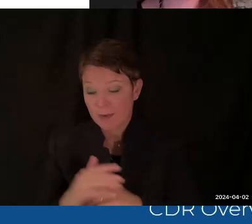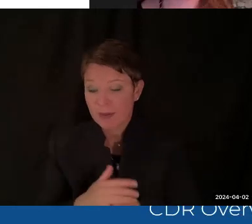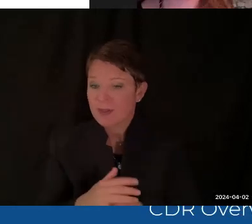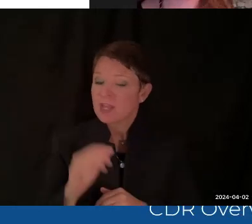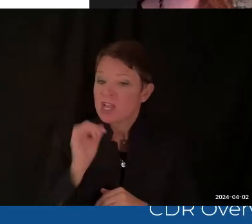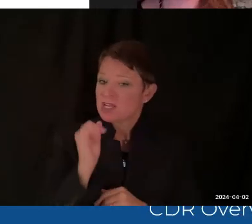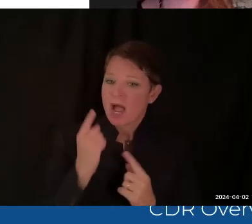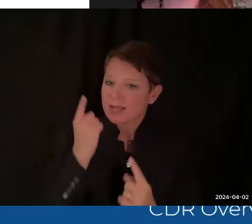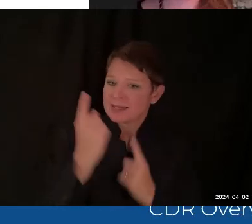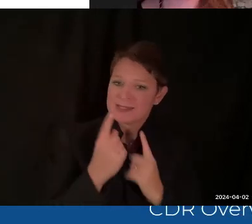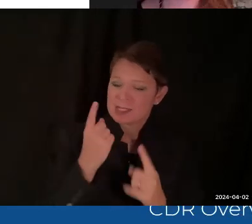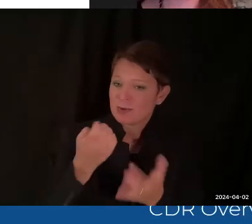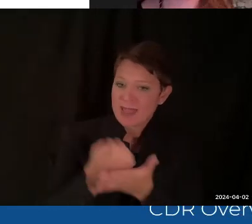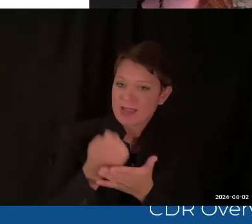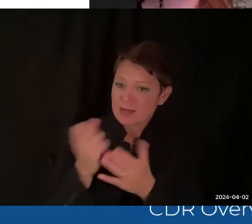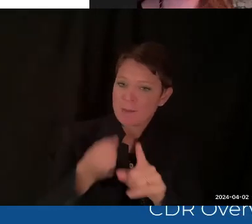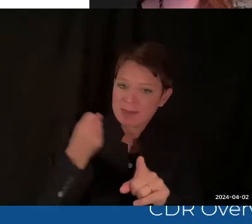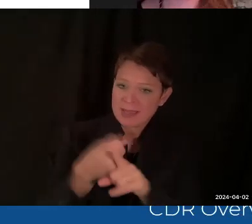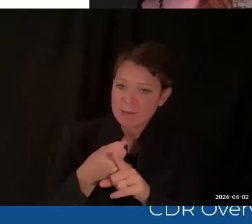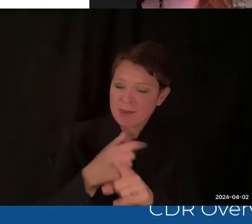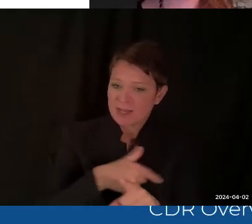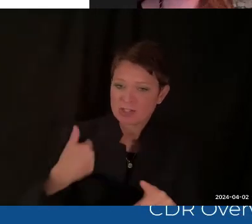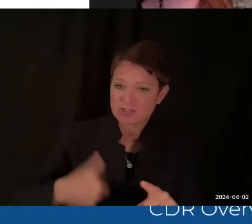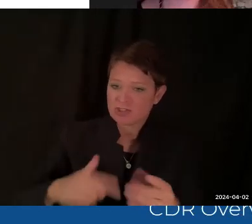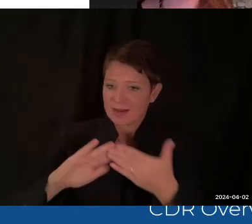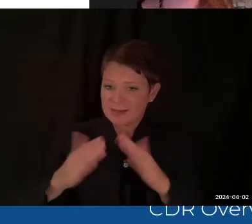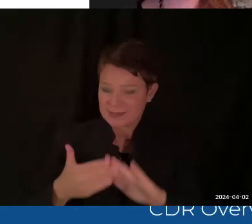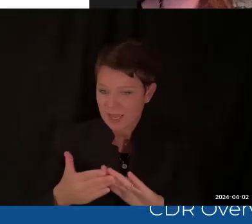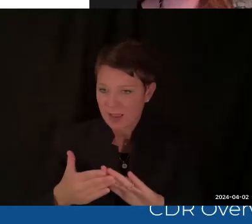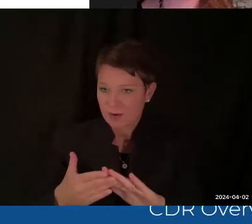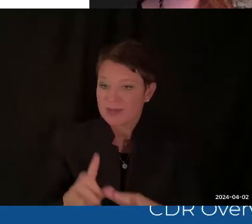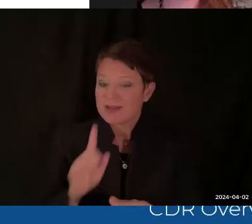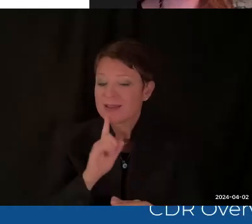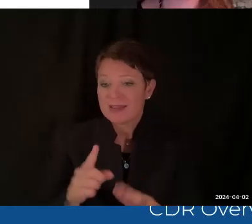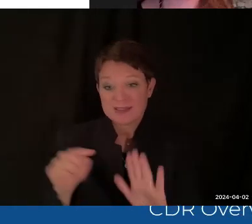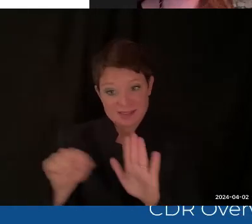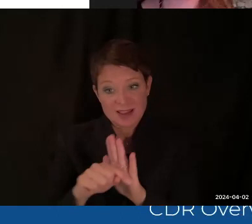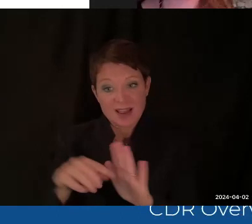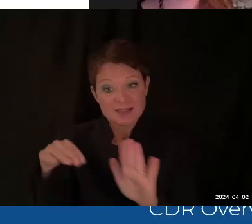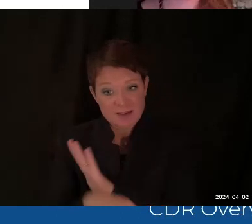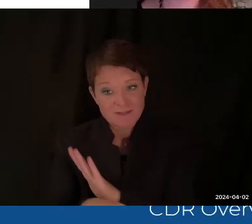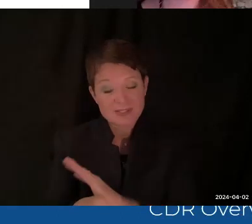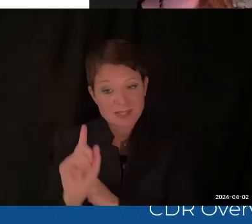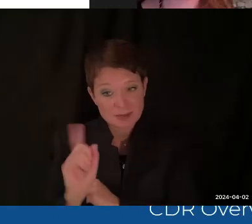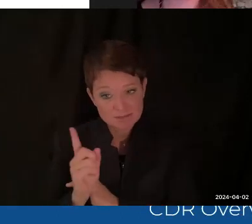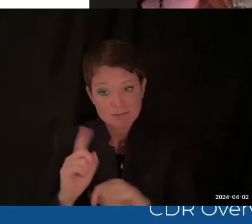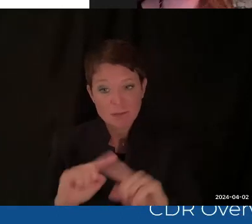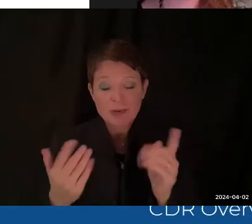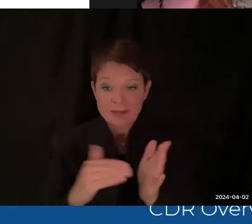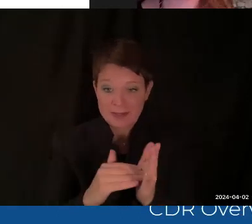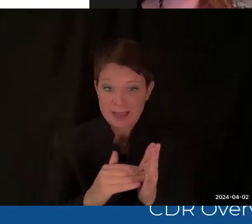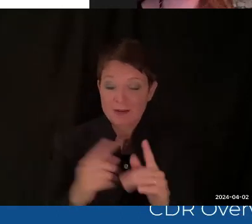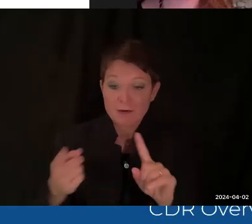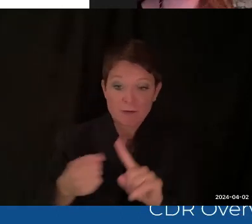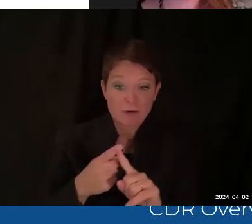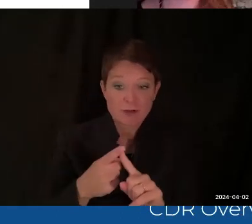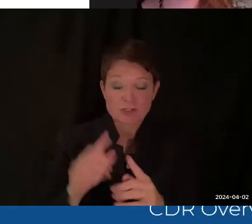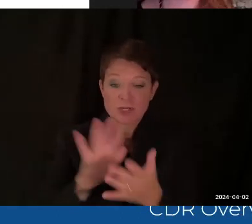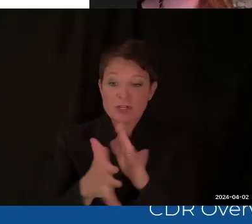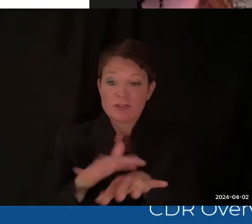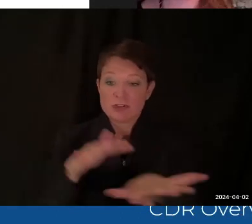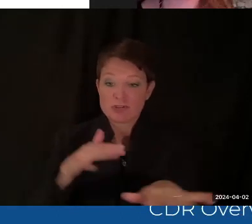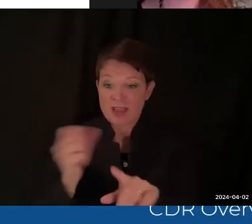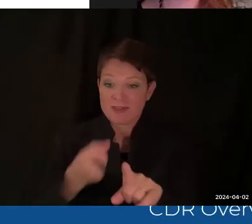into consideration the economic impact on Chinatown is a deficit. But I want to say, first of all, that the traffic